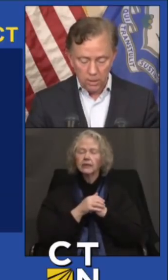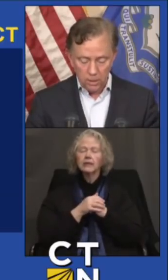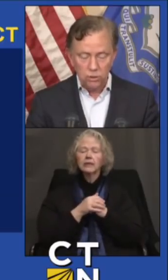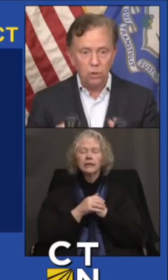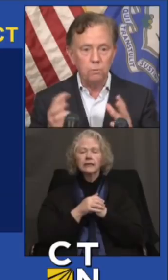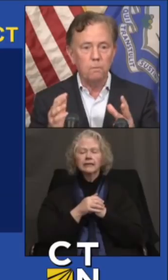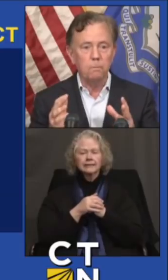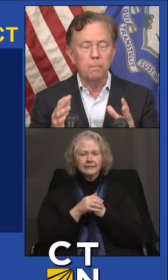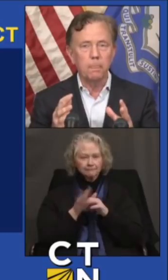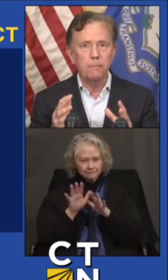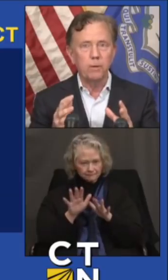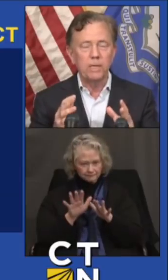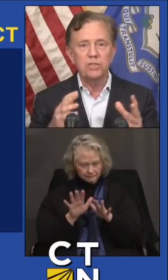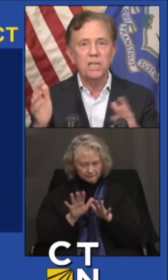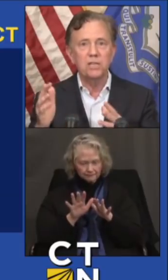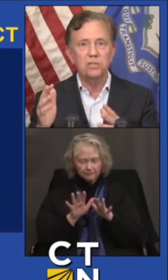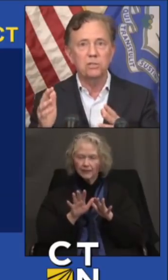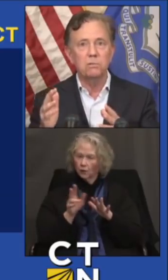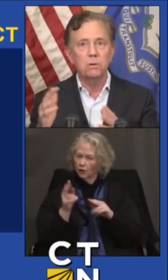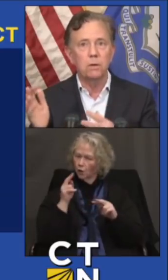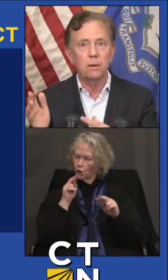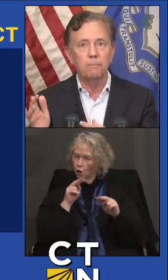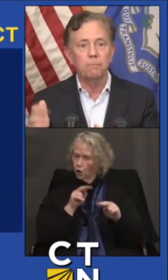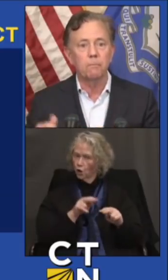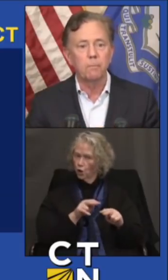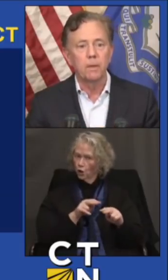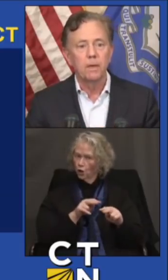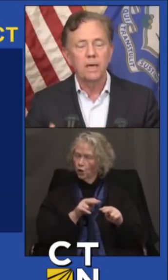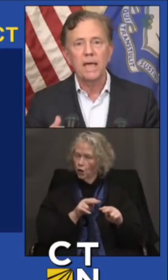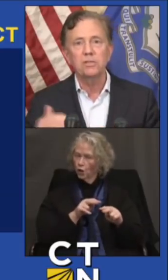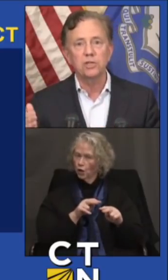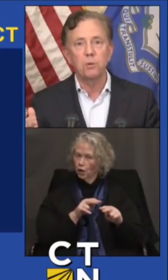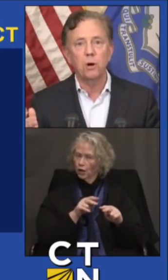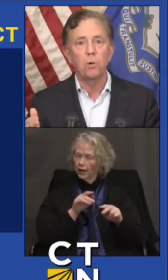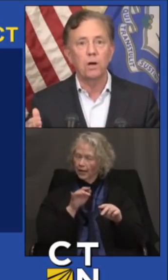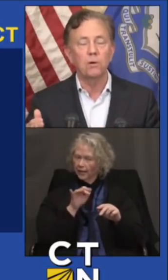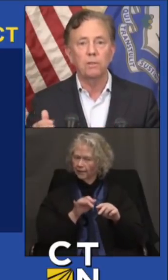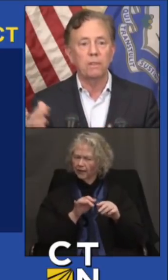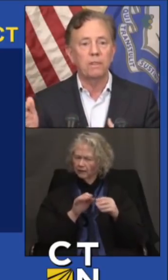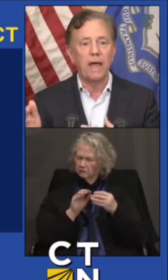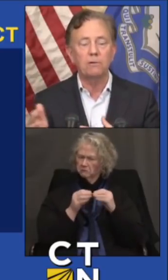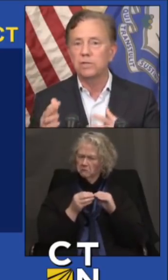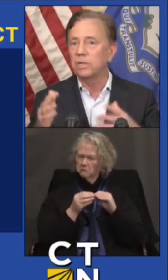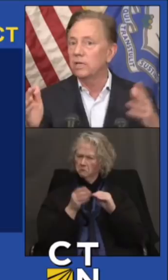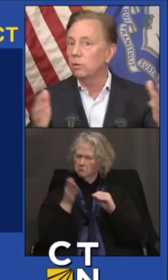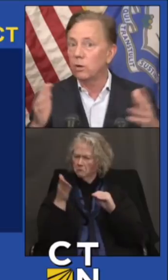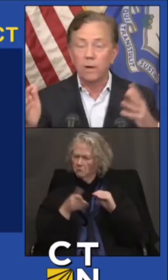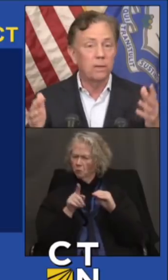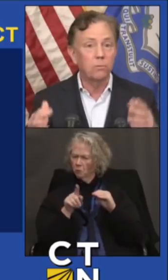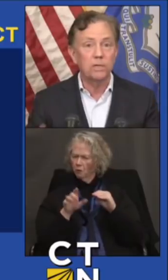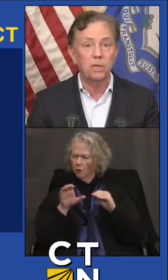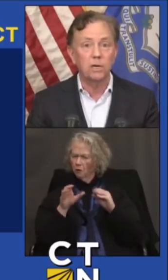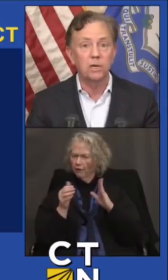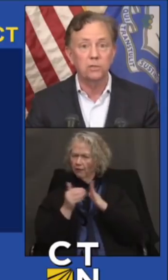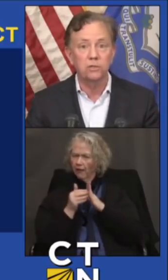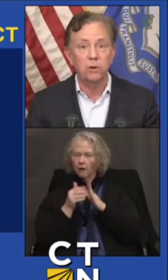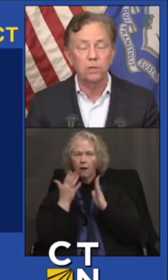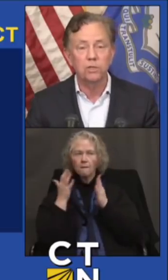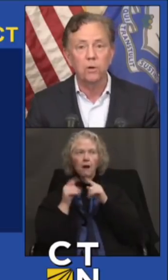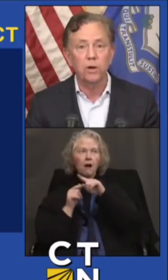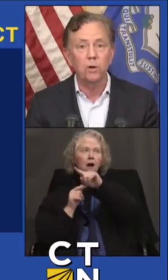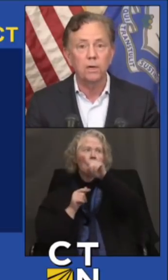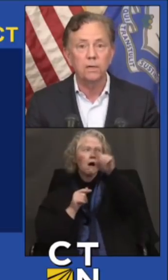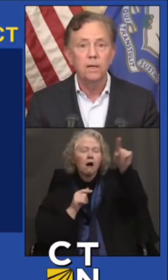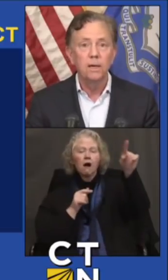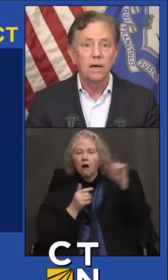that when you see these cases per 100,000 and you look around the rest of the country and say,